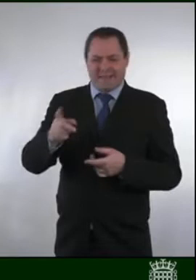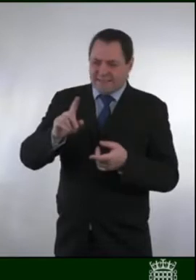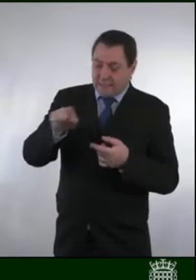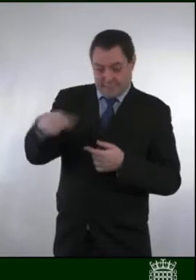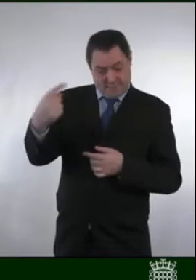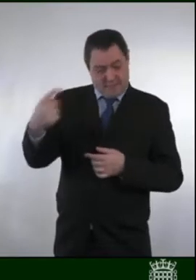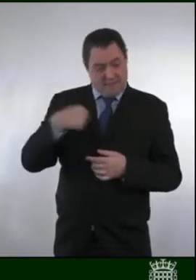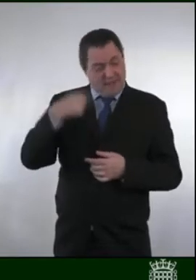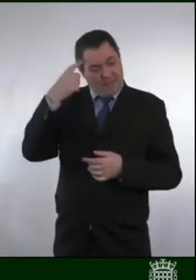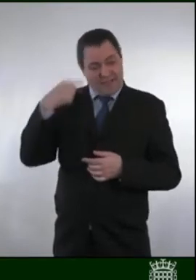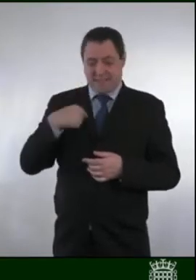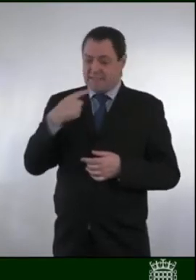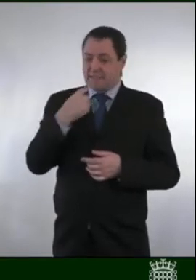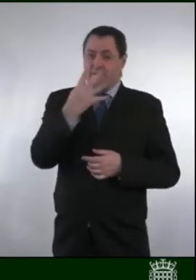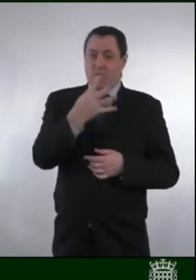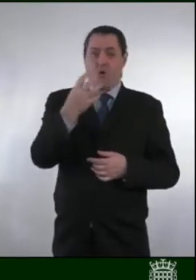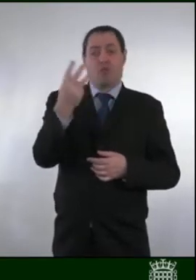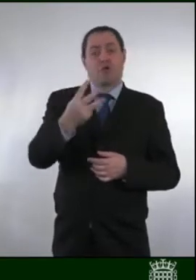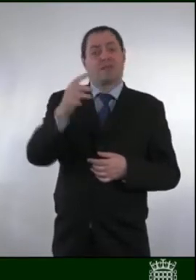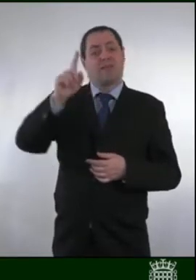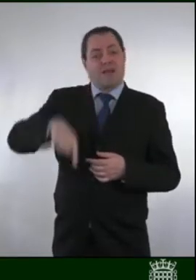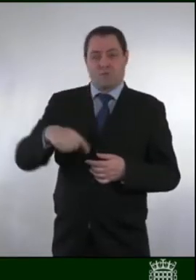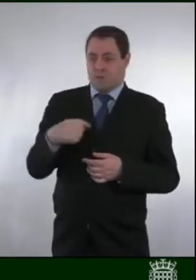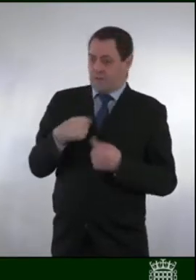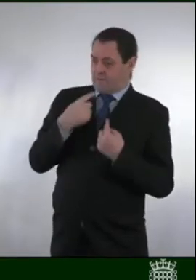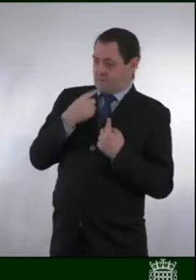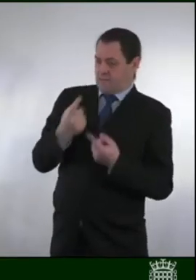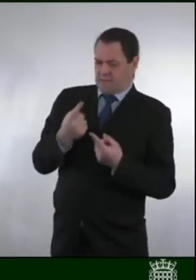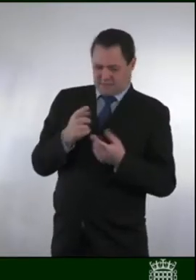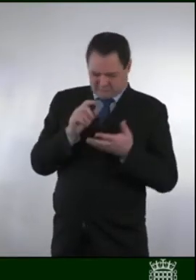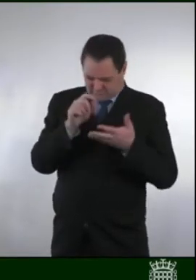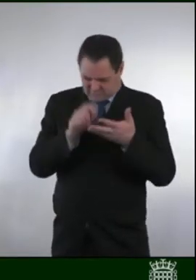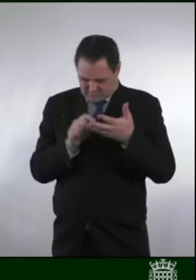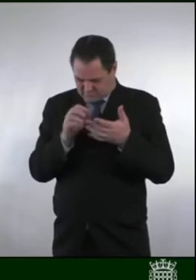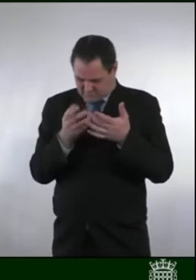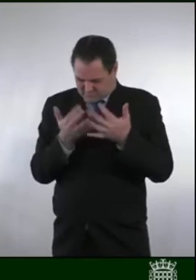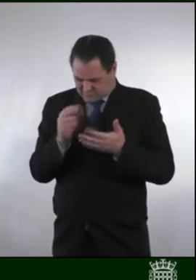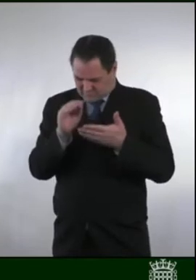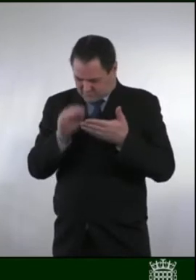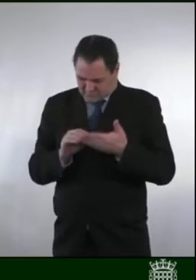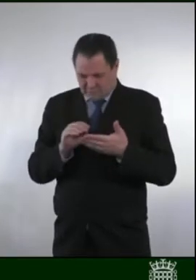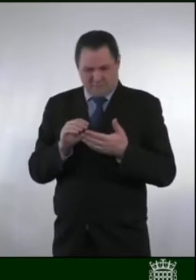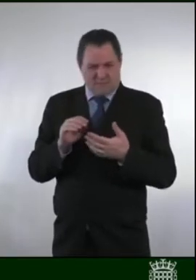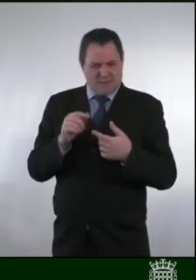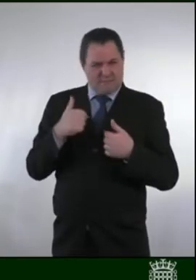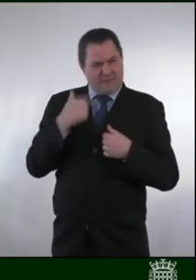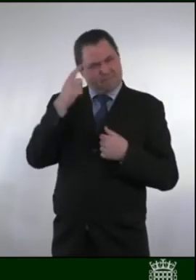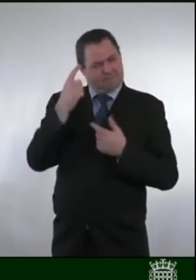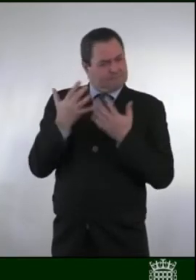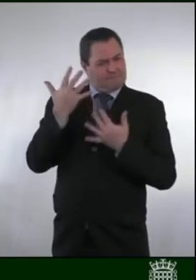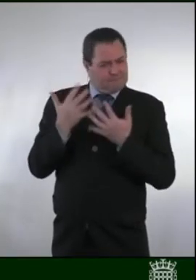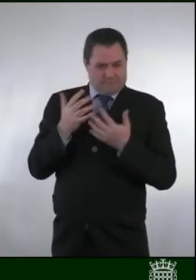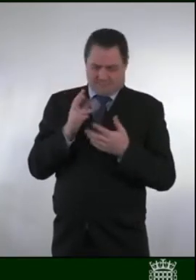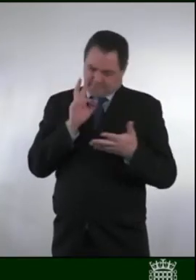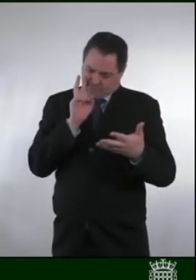I think he gave a figure of 413,000. I've just done some maths briefly in my head. And if you